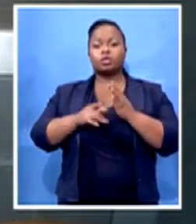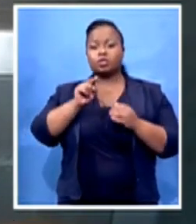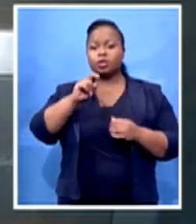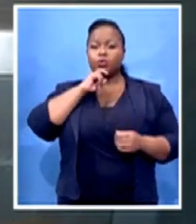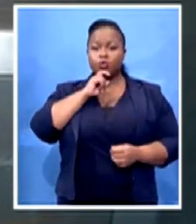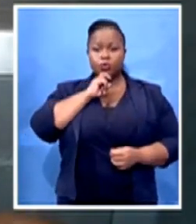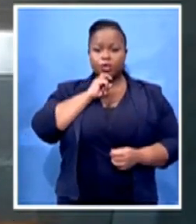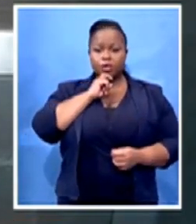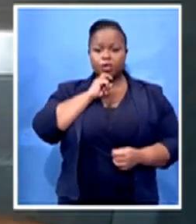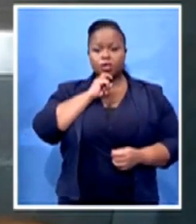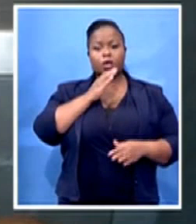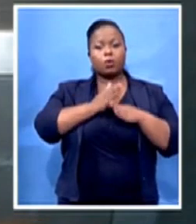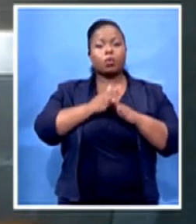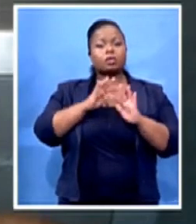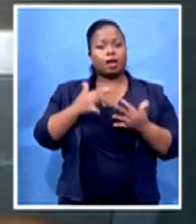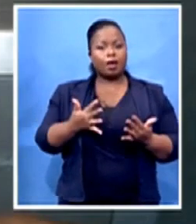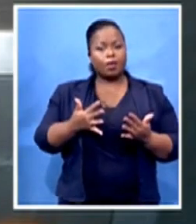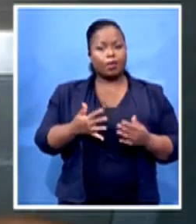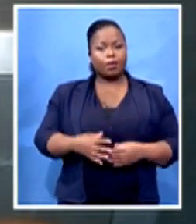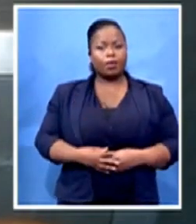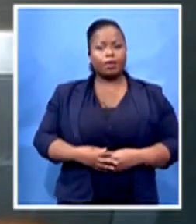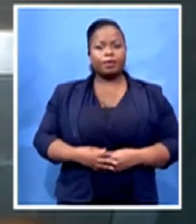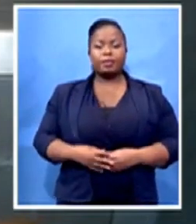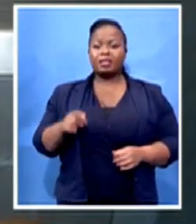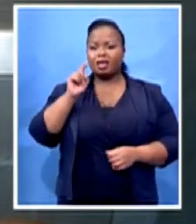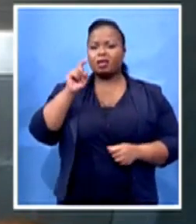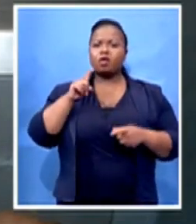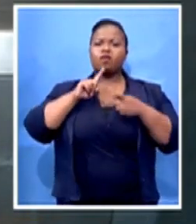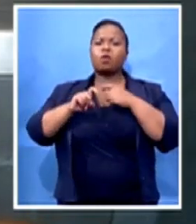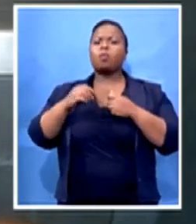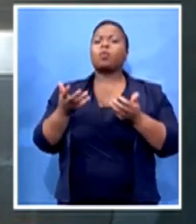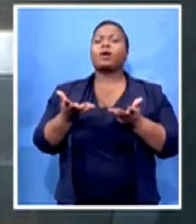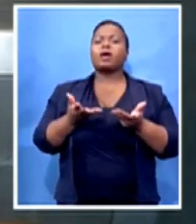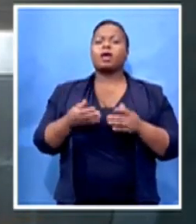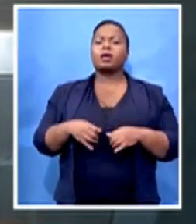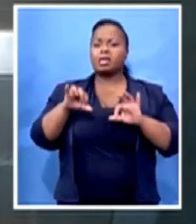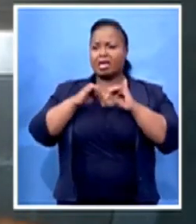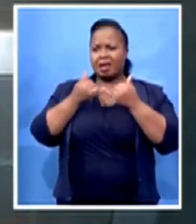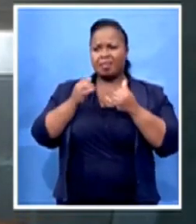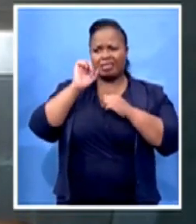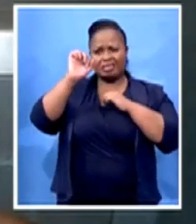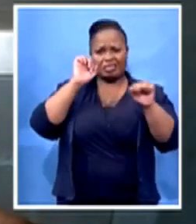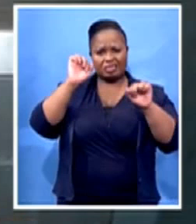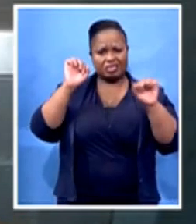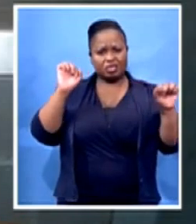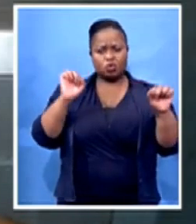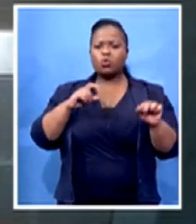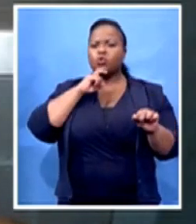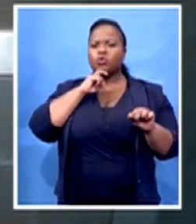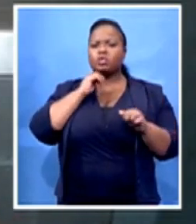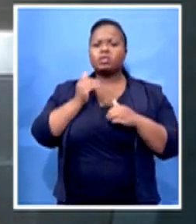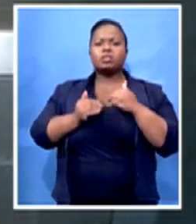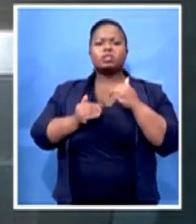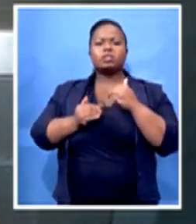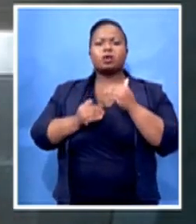by a reputable company? What are the processes that they use to build a secure platform? Is